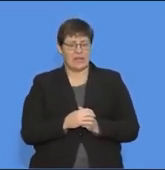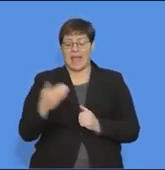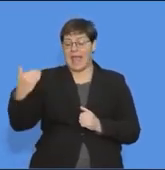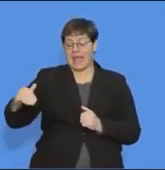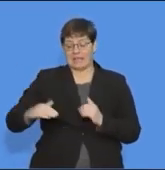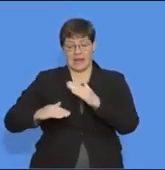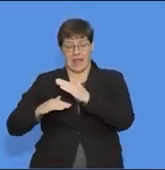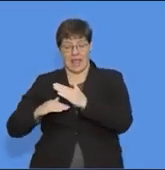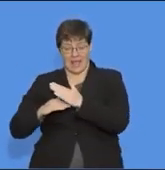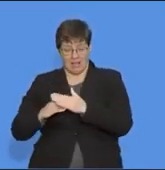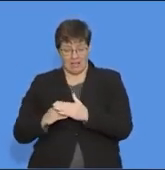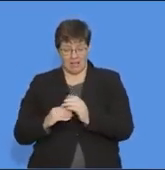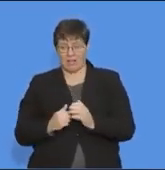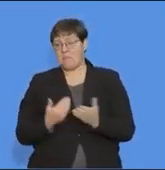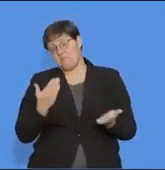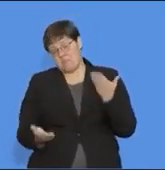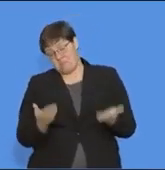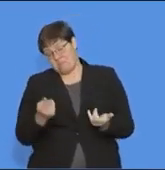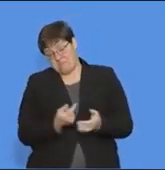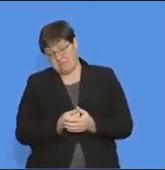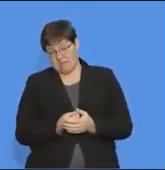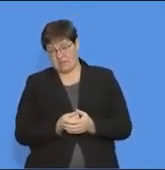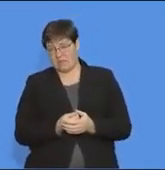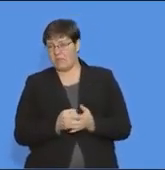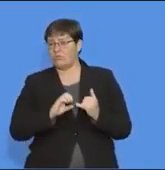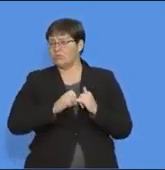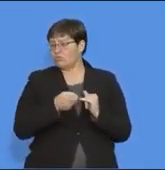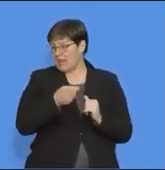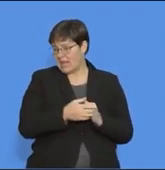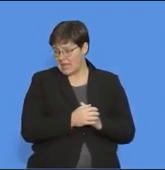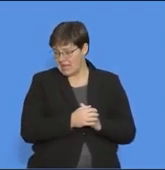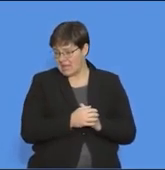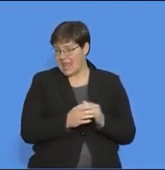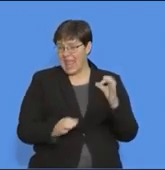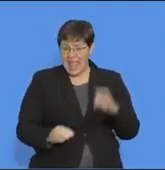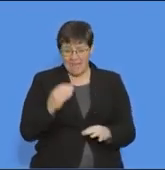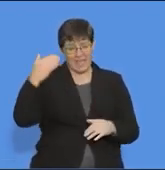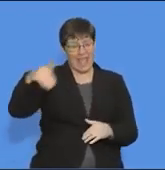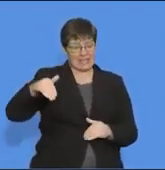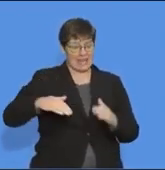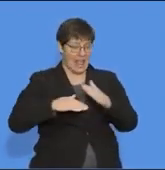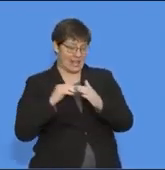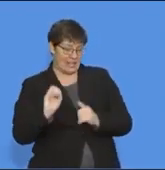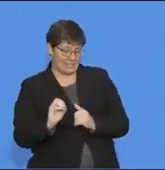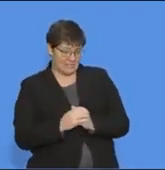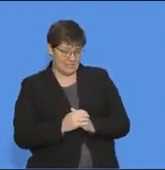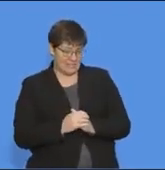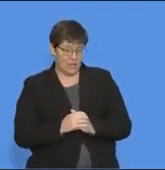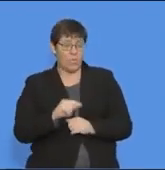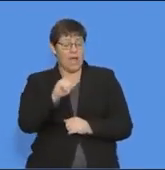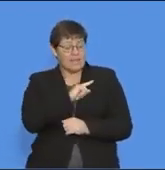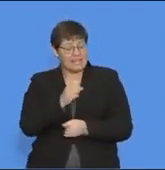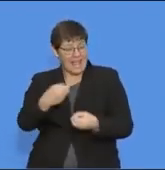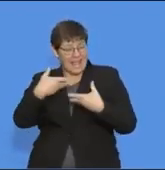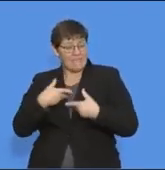an exterior angle of the shape, maybe, that we can try and talk about if there is an exterior angle,